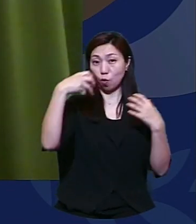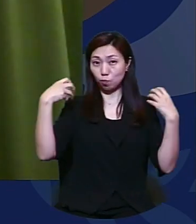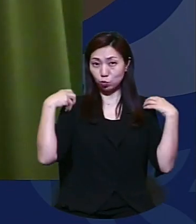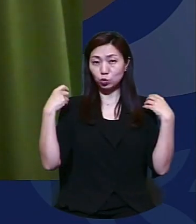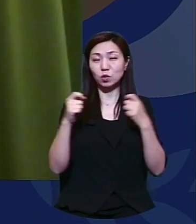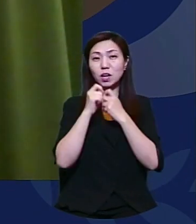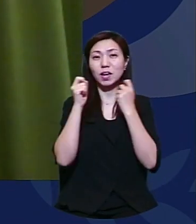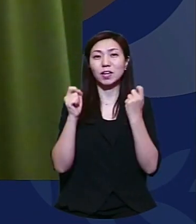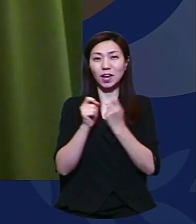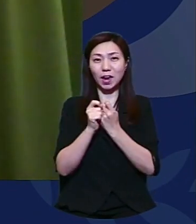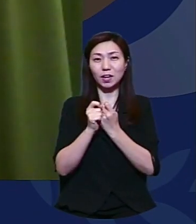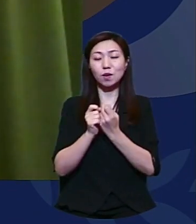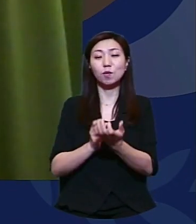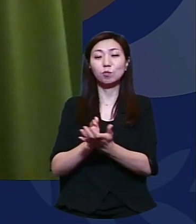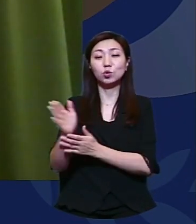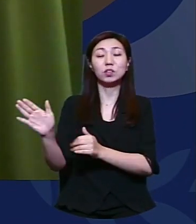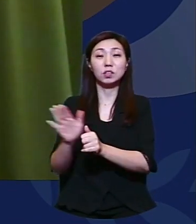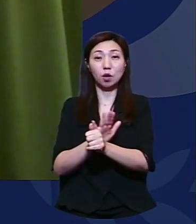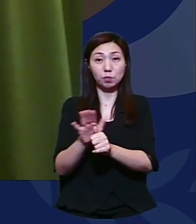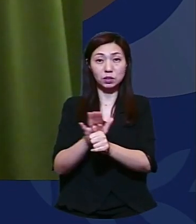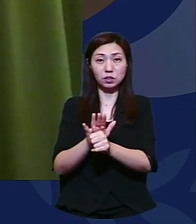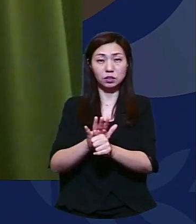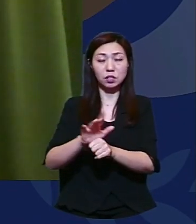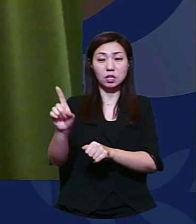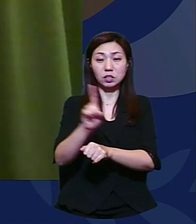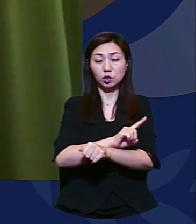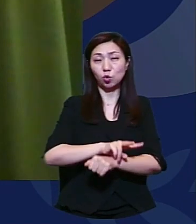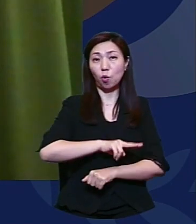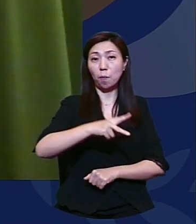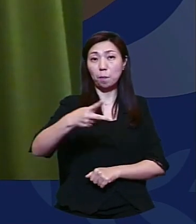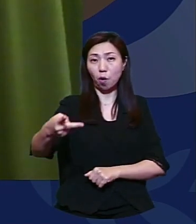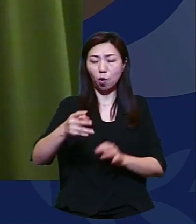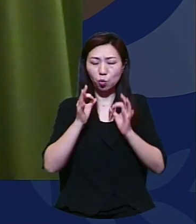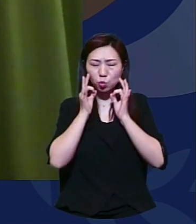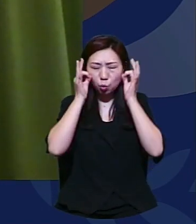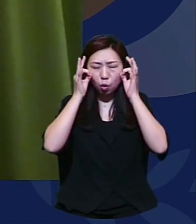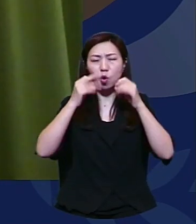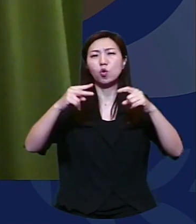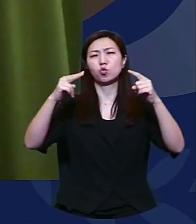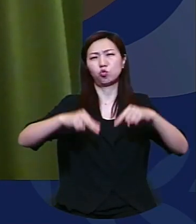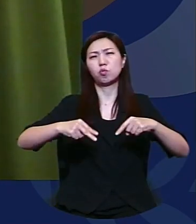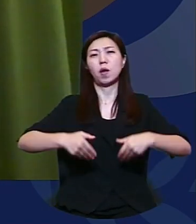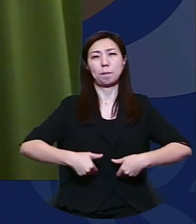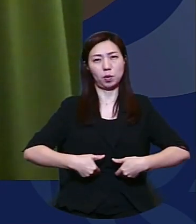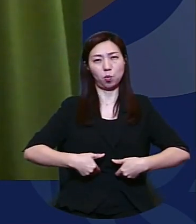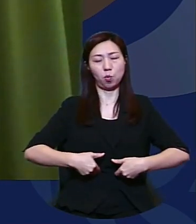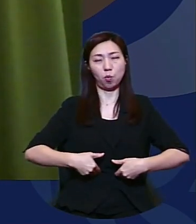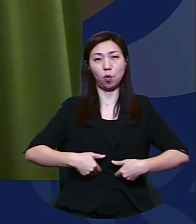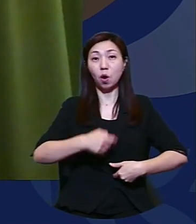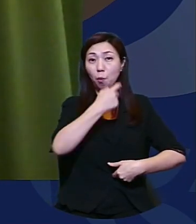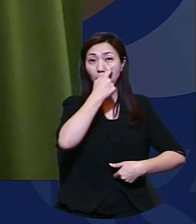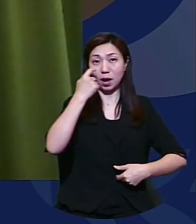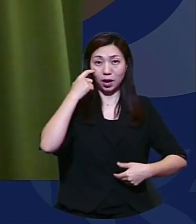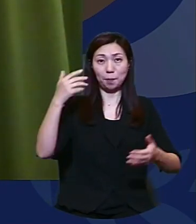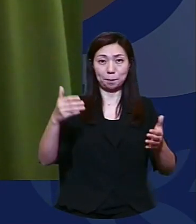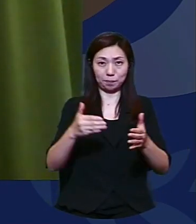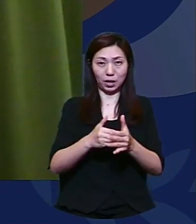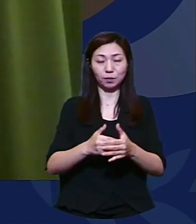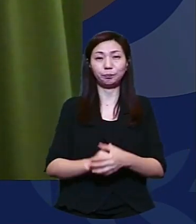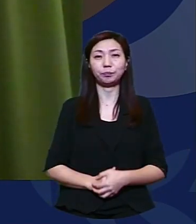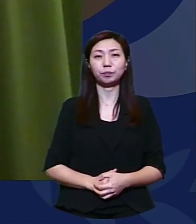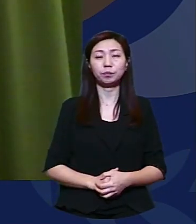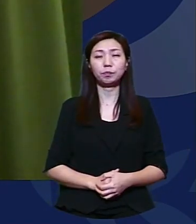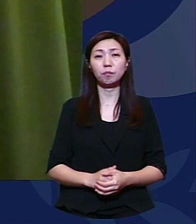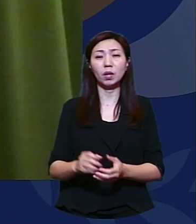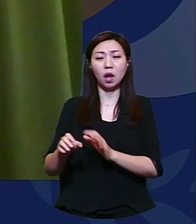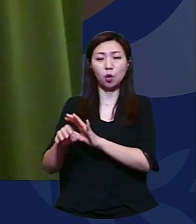on their efforts to digitize their services. Yet the pandemic has also exposed the magnitude of a growing digital divide